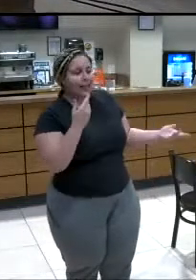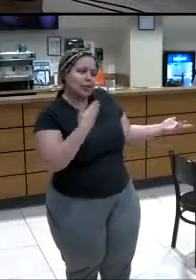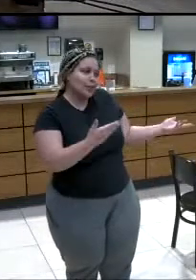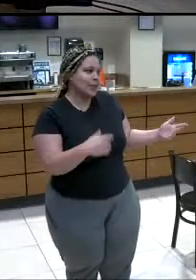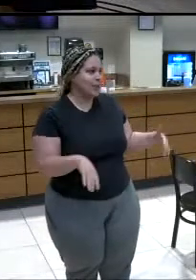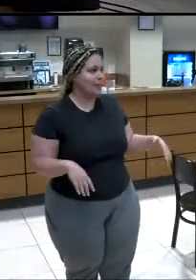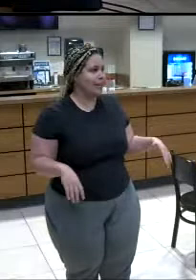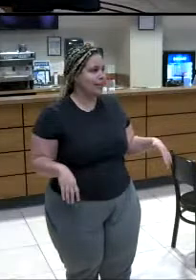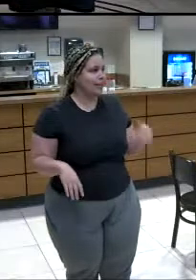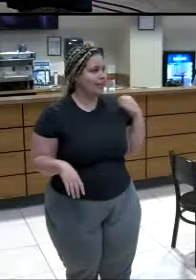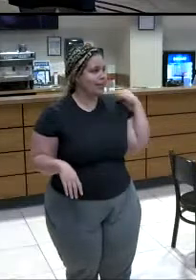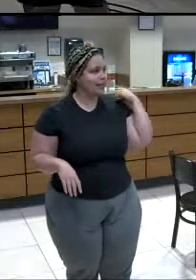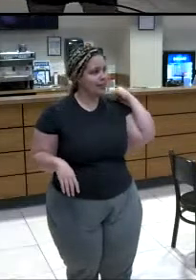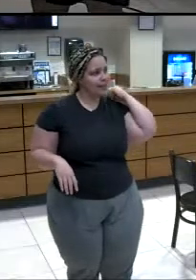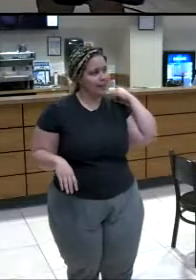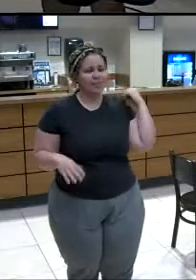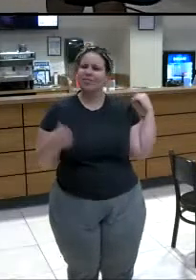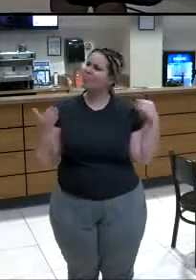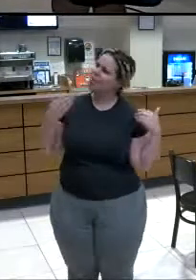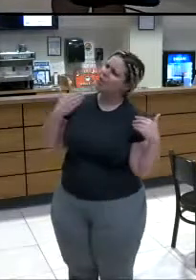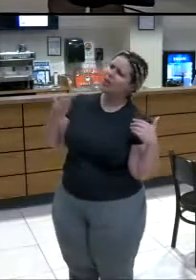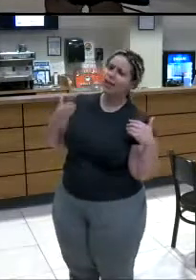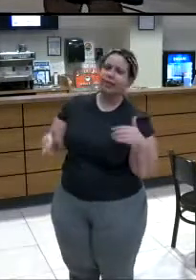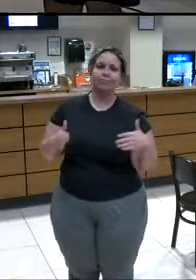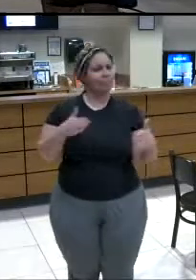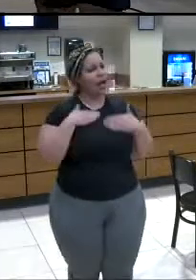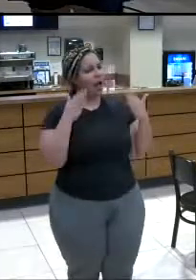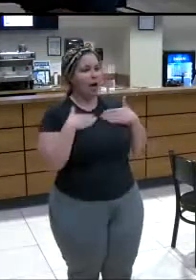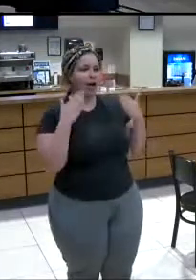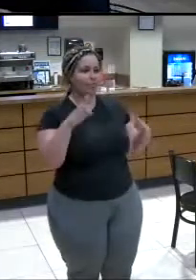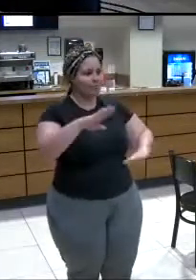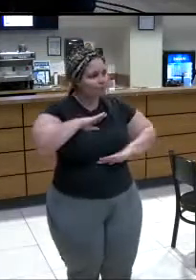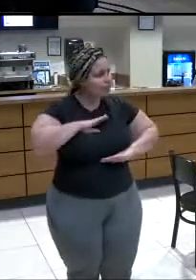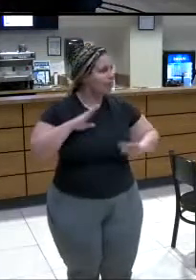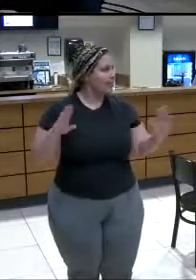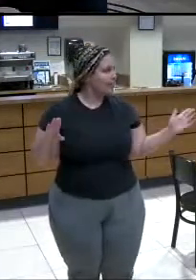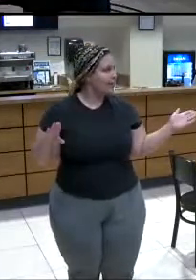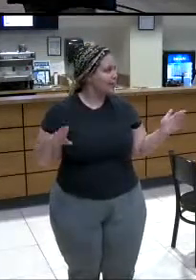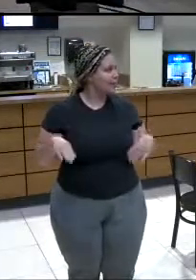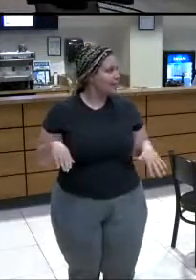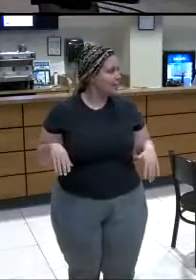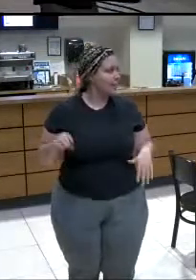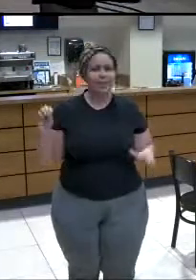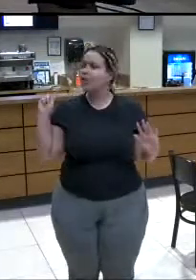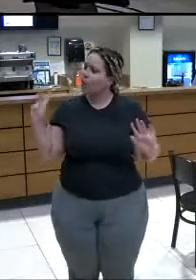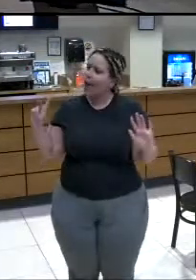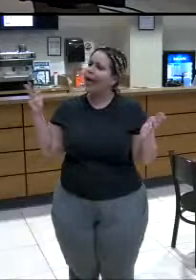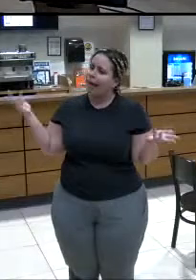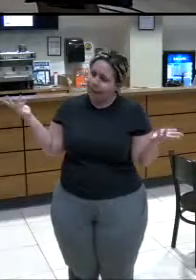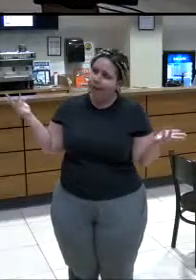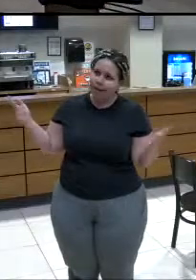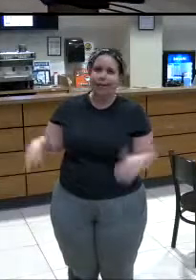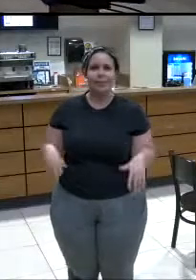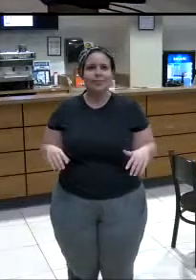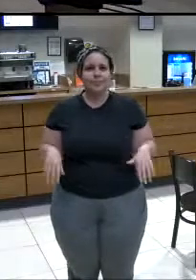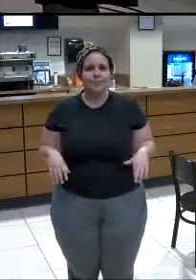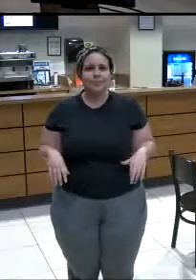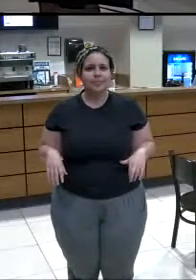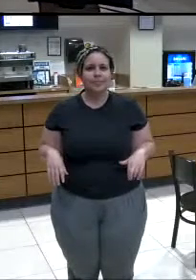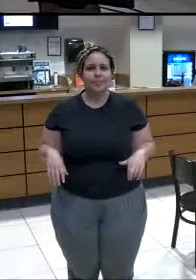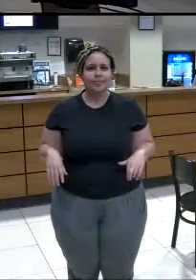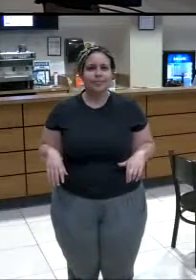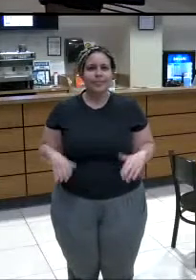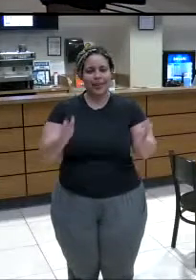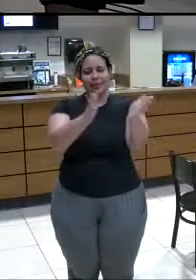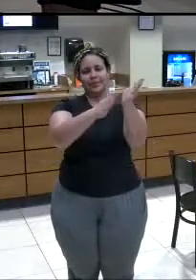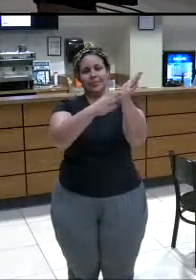You're pretty good. You see what I'm doing. You're happy. It'll do. Okay. With that, we will give yourselves